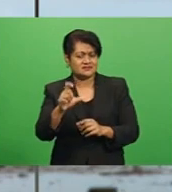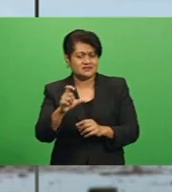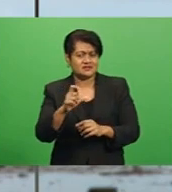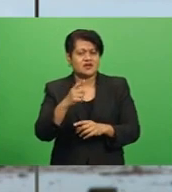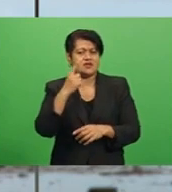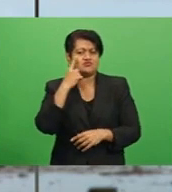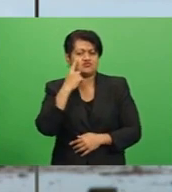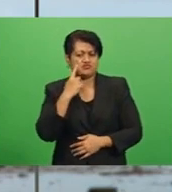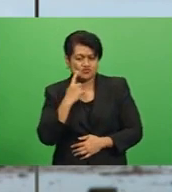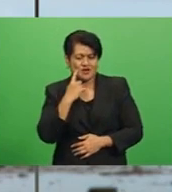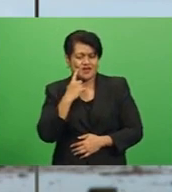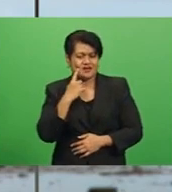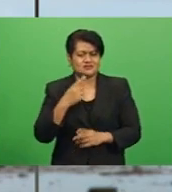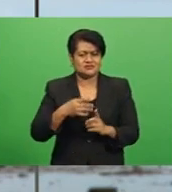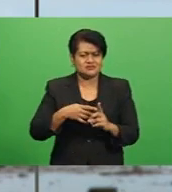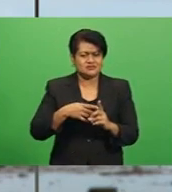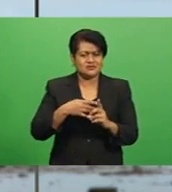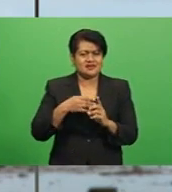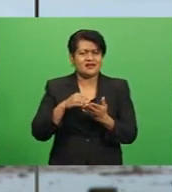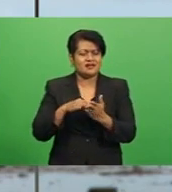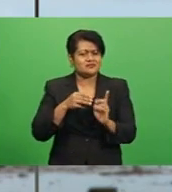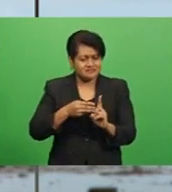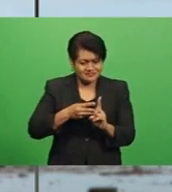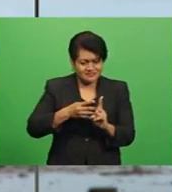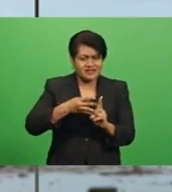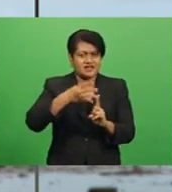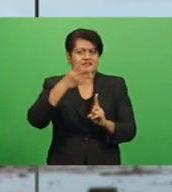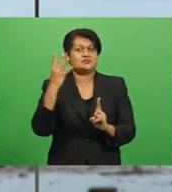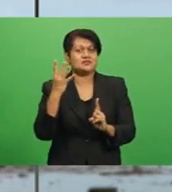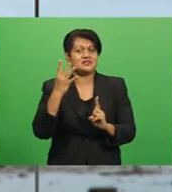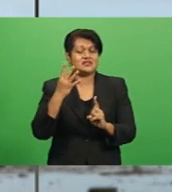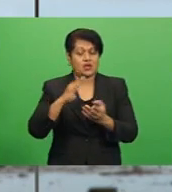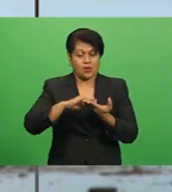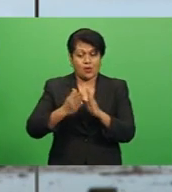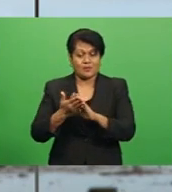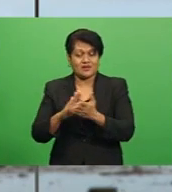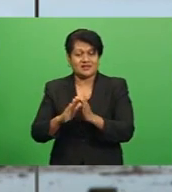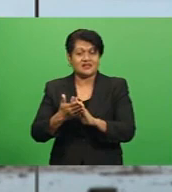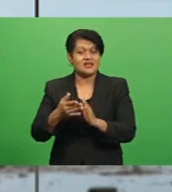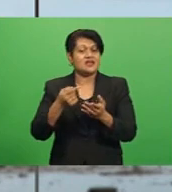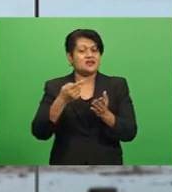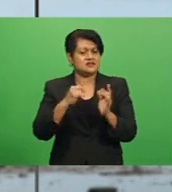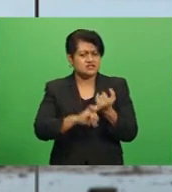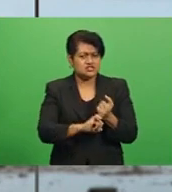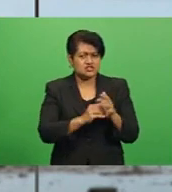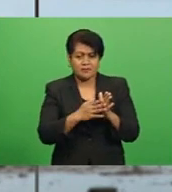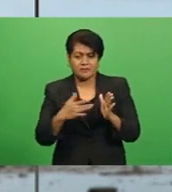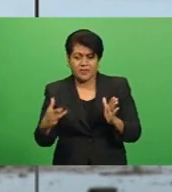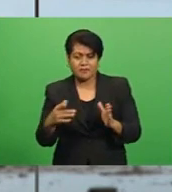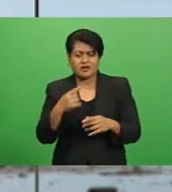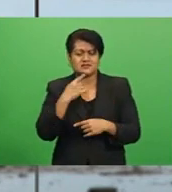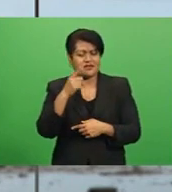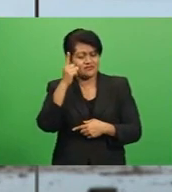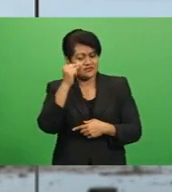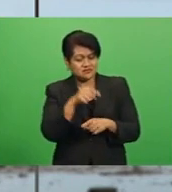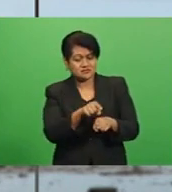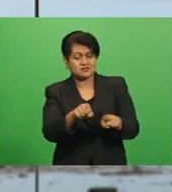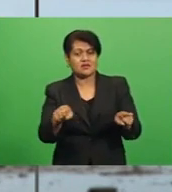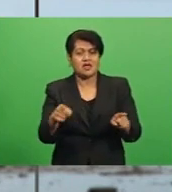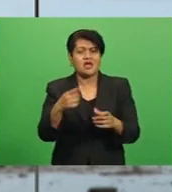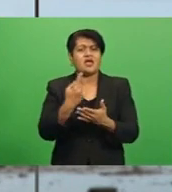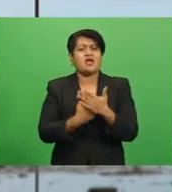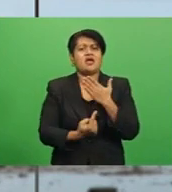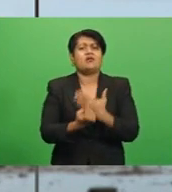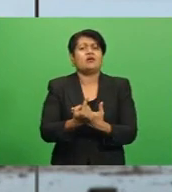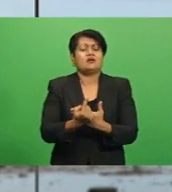discrimination against the LGBTQI community. FWCC coordinator Shamima Ali says these Fijians face discrimination in